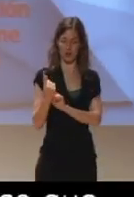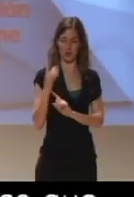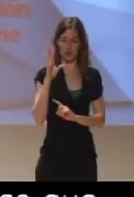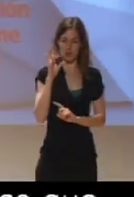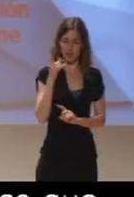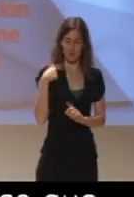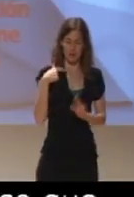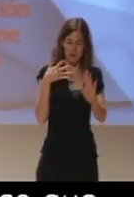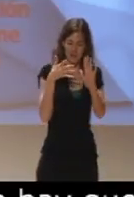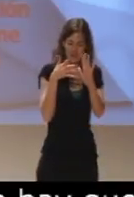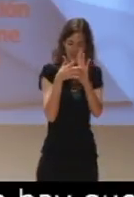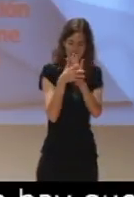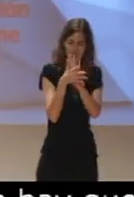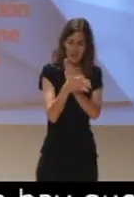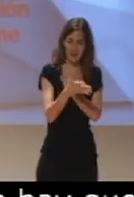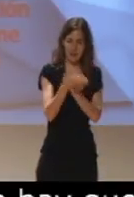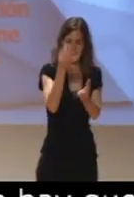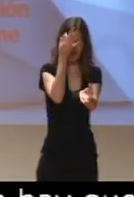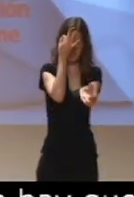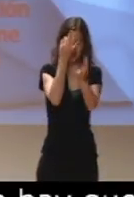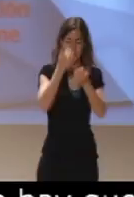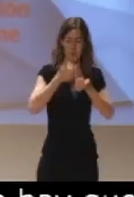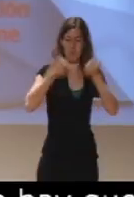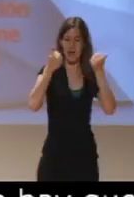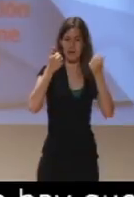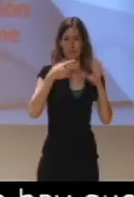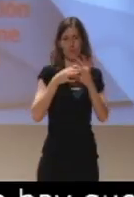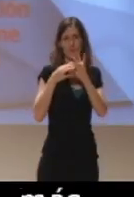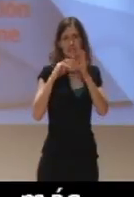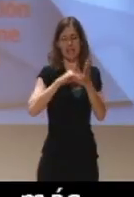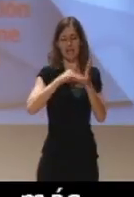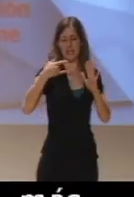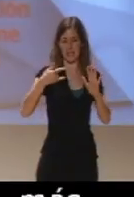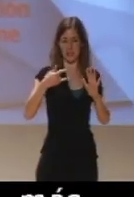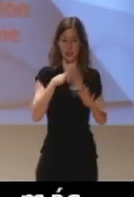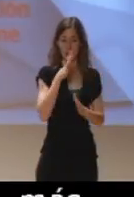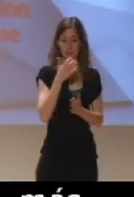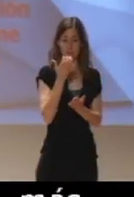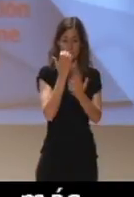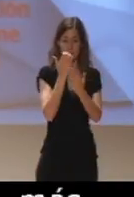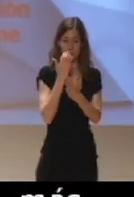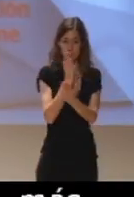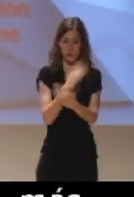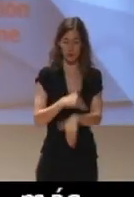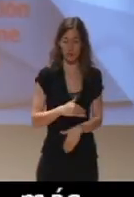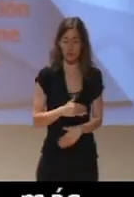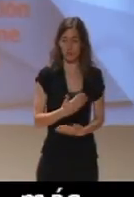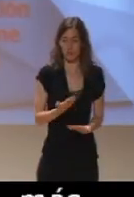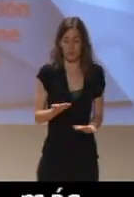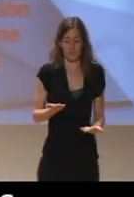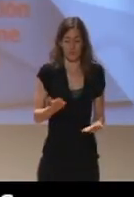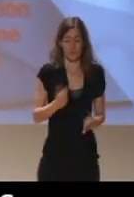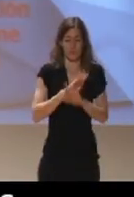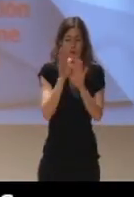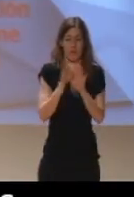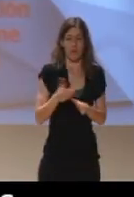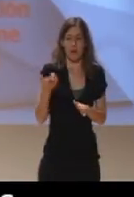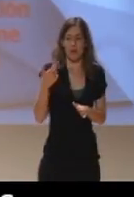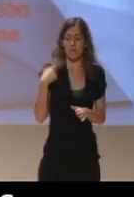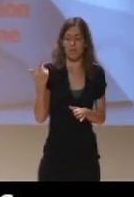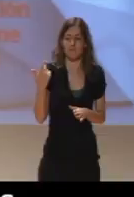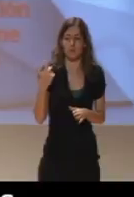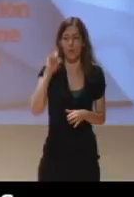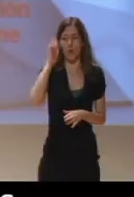specific things for those groups with needs. We have to define everything in a more precise, more technical manner,